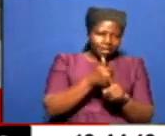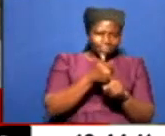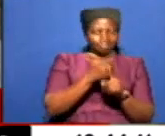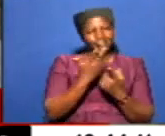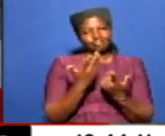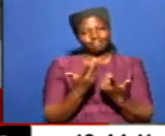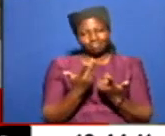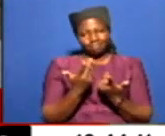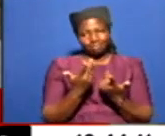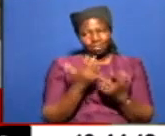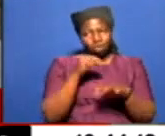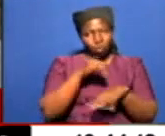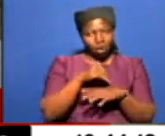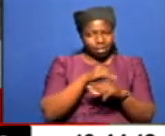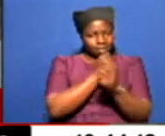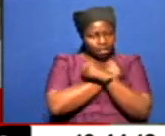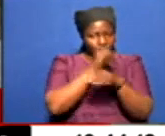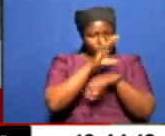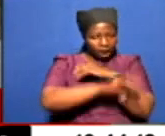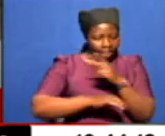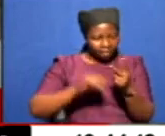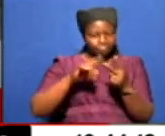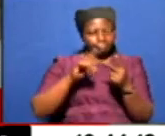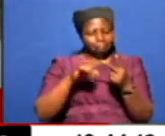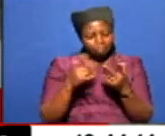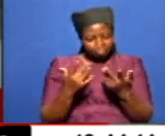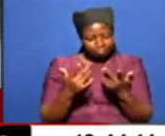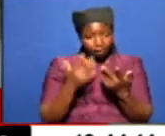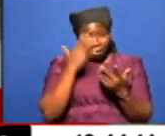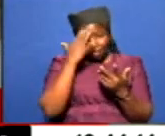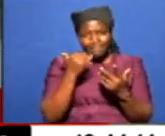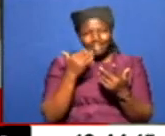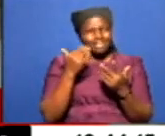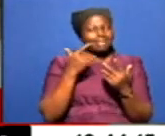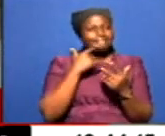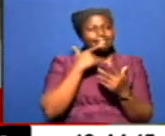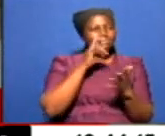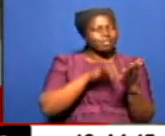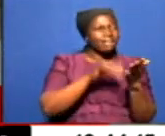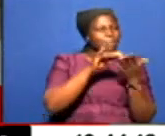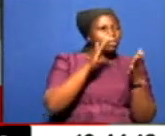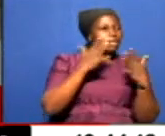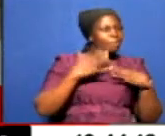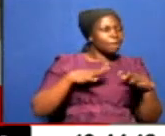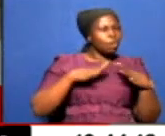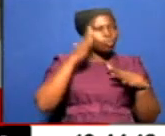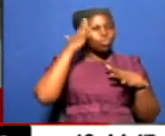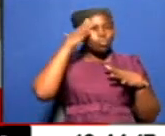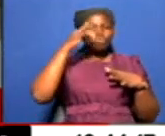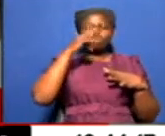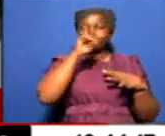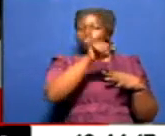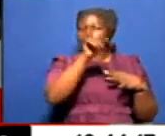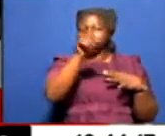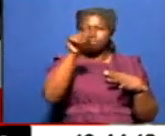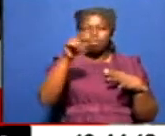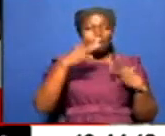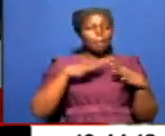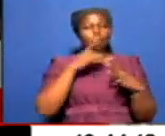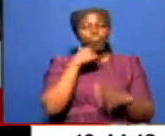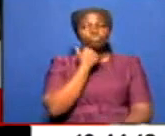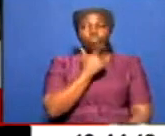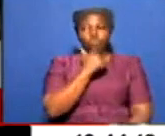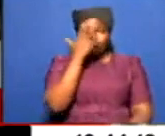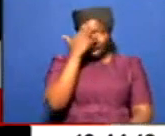and nationalism, because it is alleged that mostly people know who these people are because they